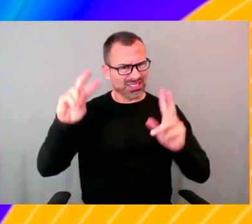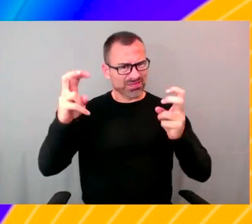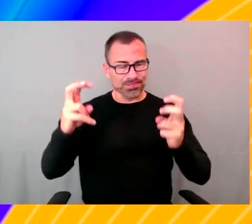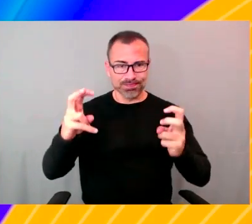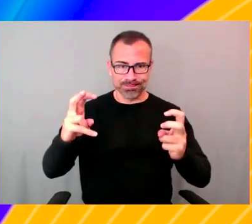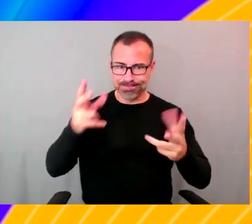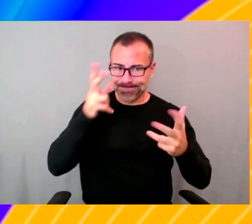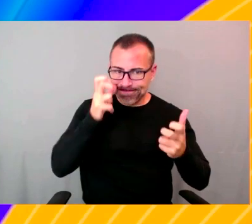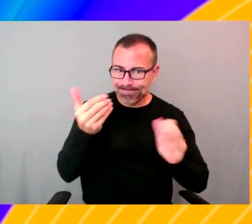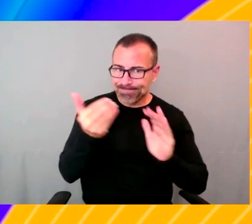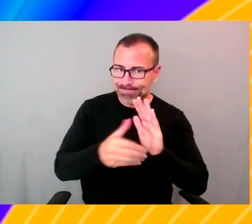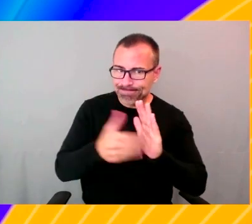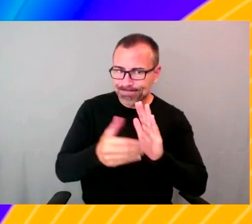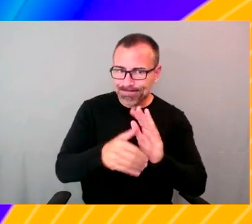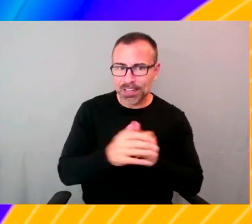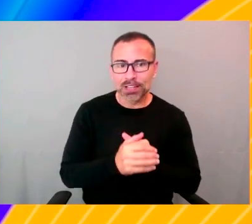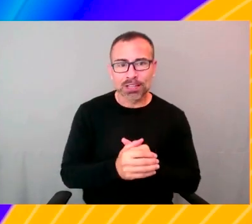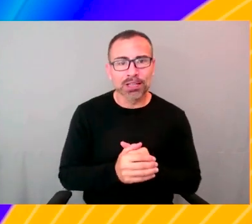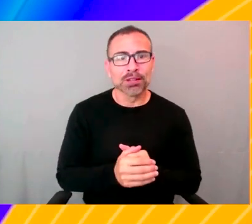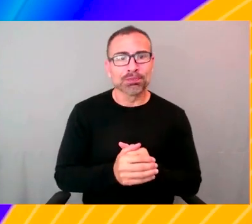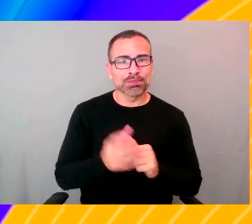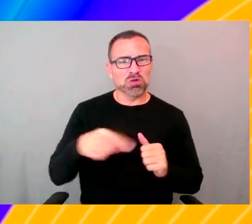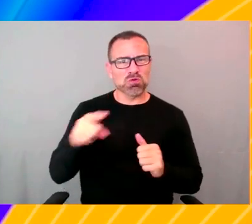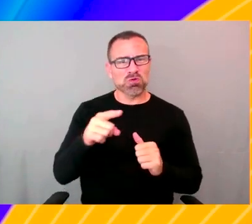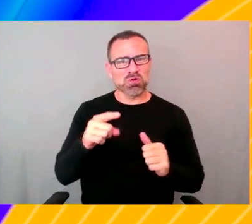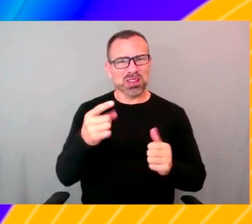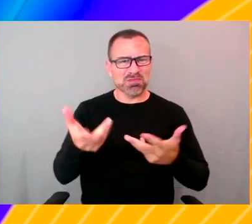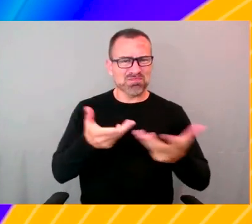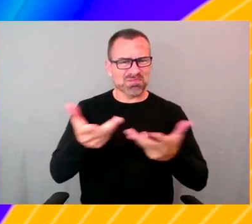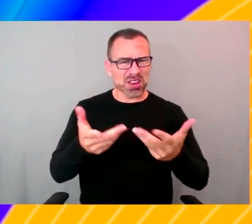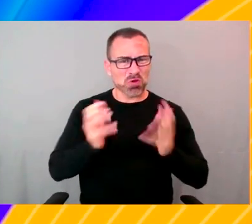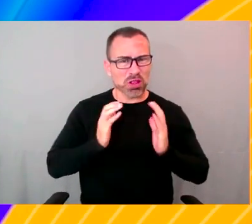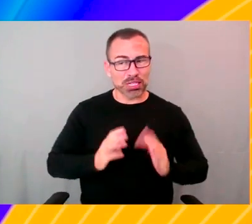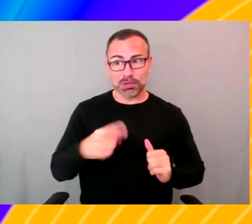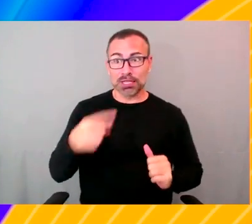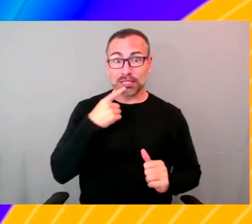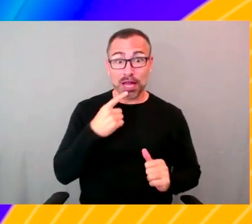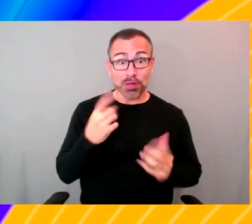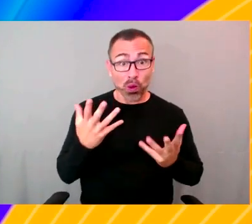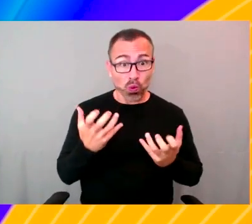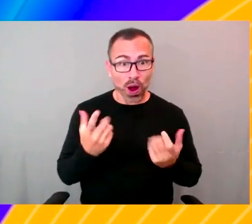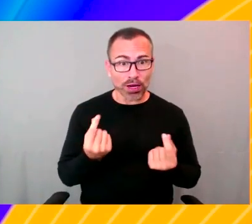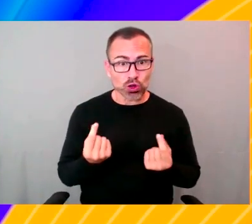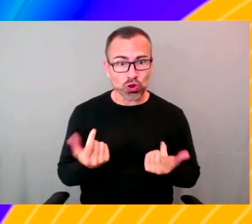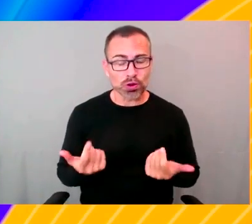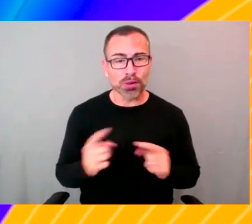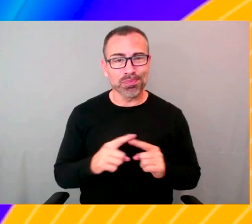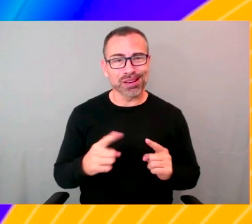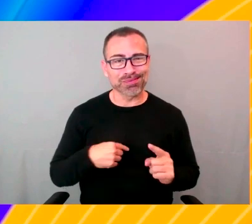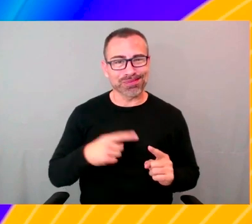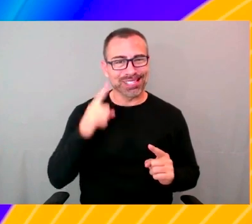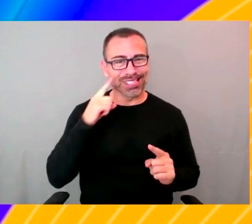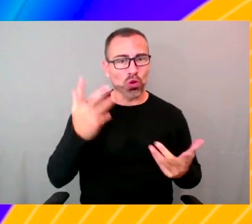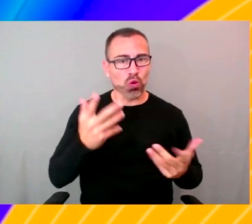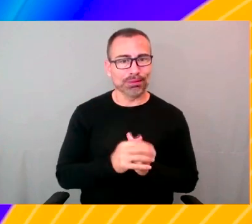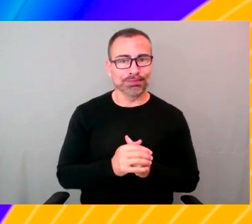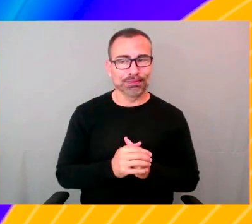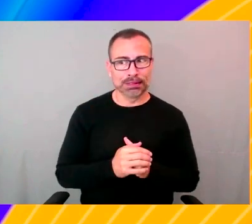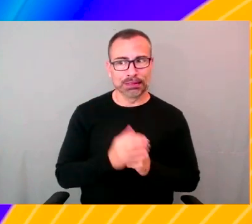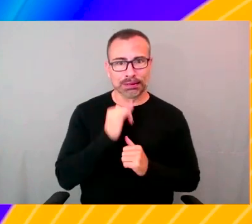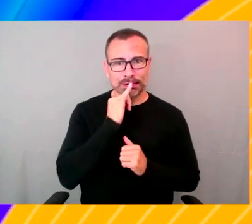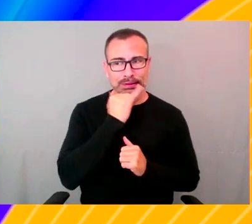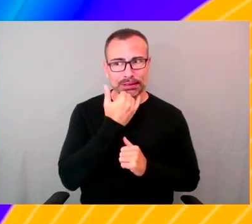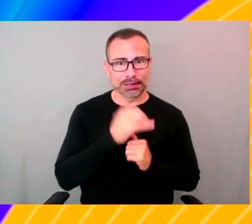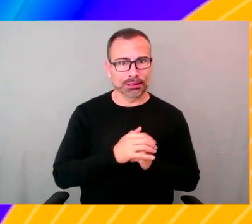and we hear that this is something that customers want to do. Unfortunately, we hear about accidents like maybe train derailments